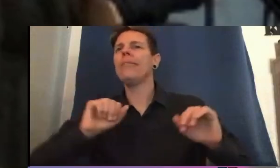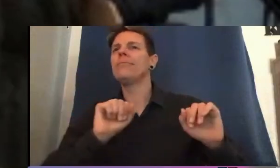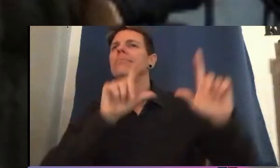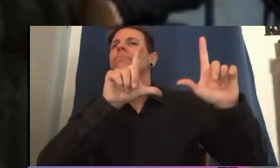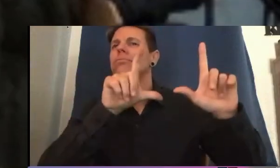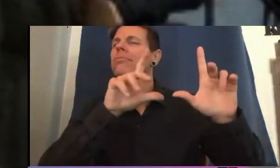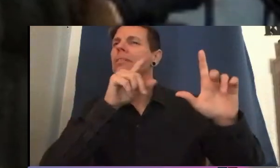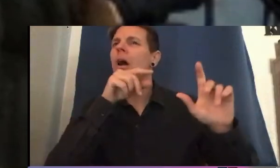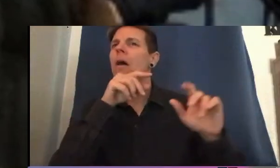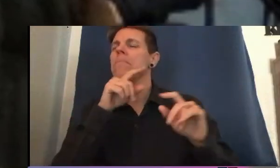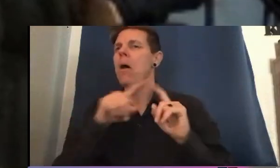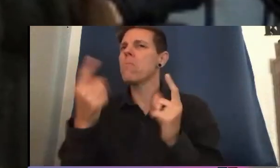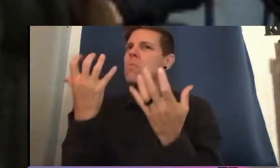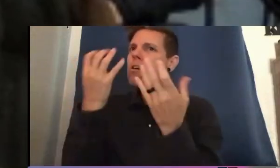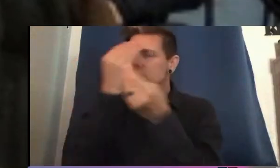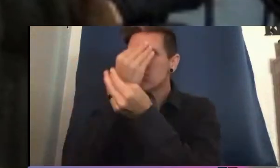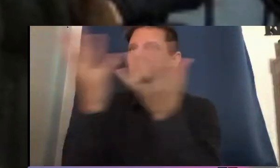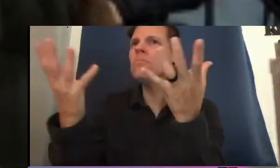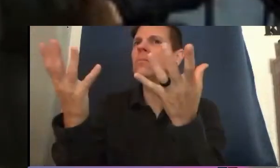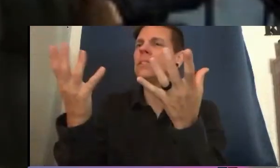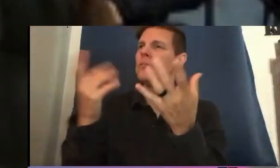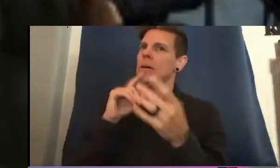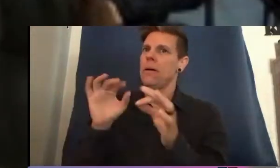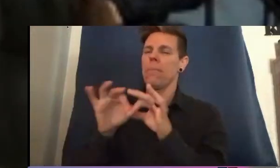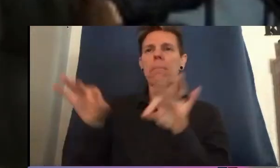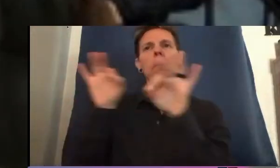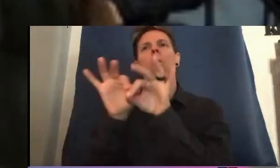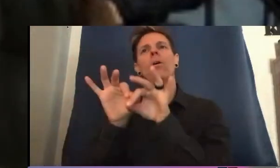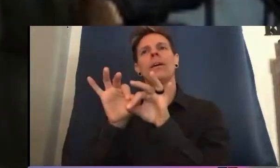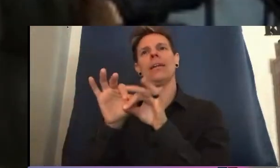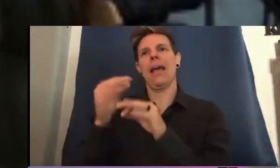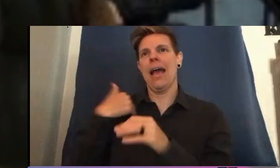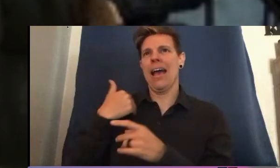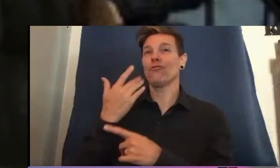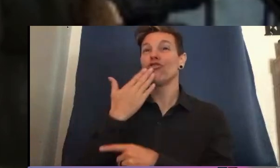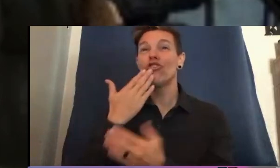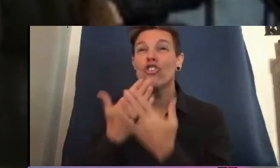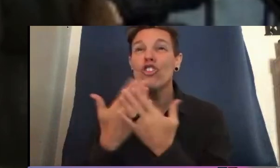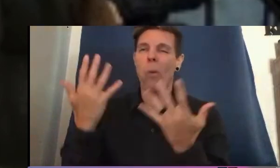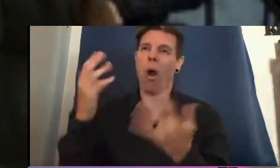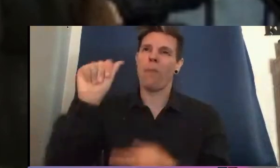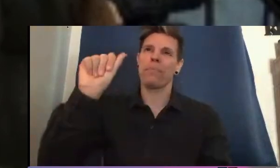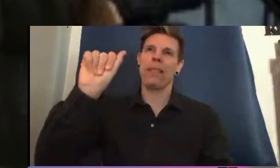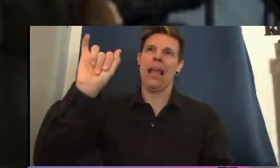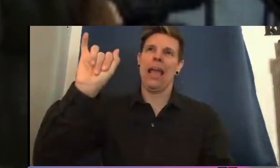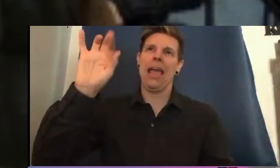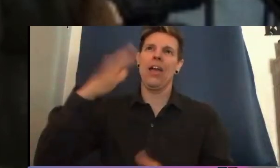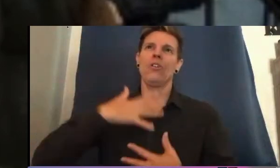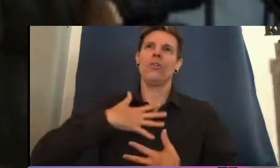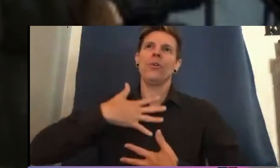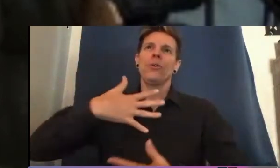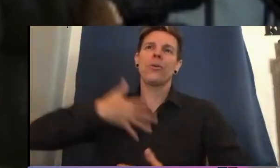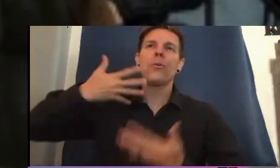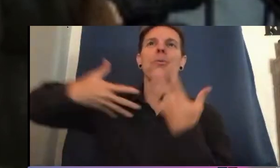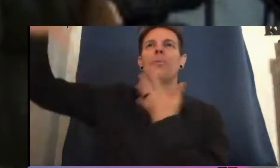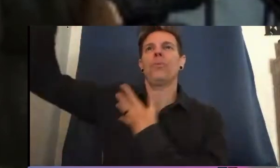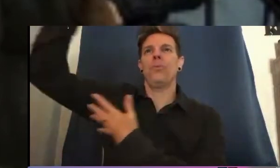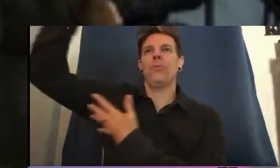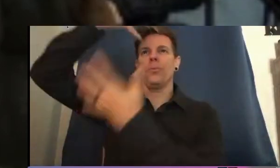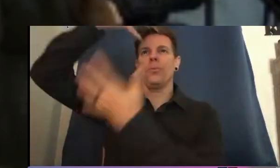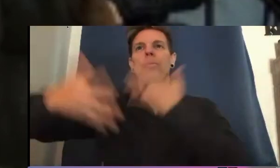of good airflow also. And you'll be happy to know within this building, we've got